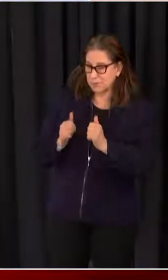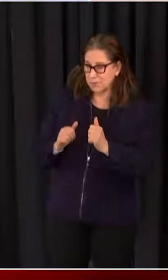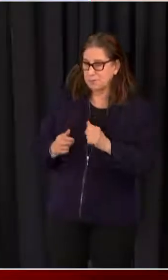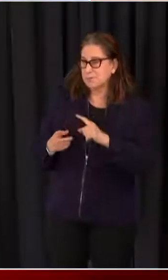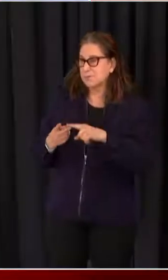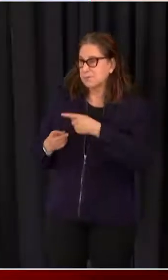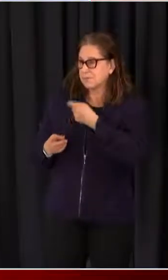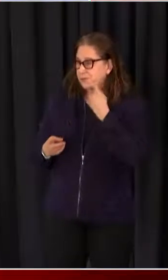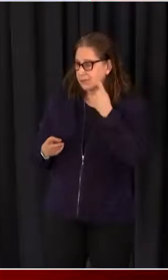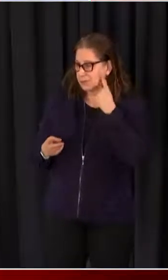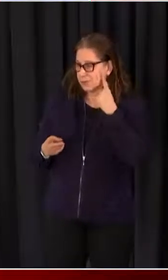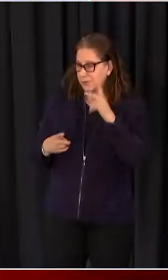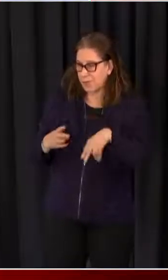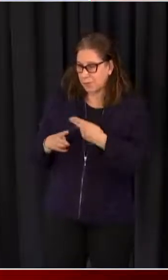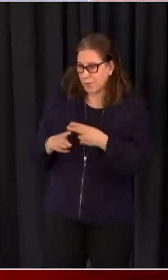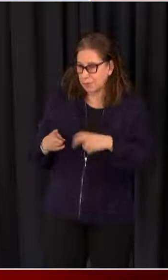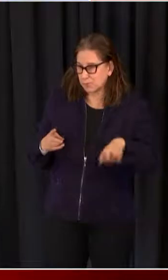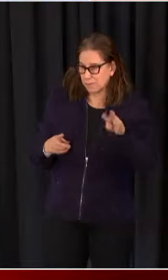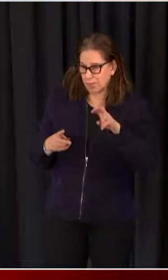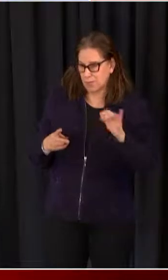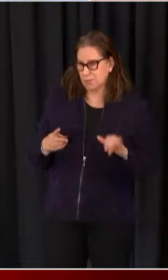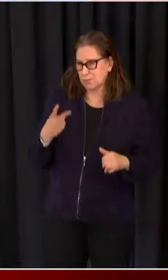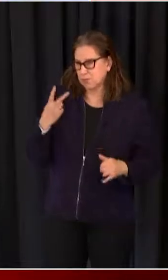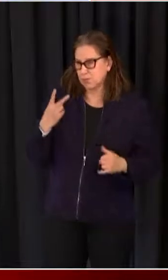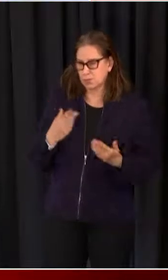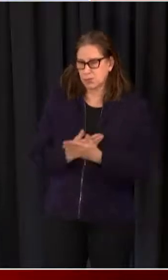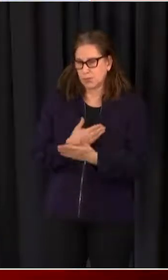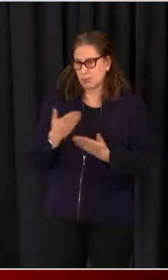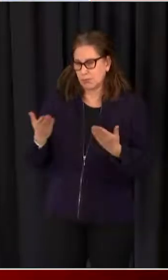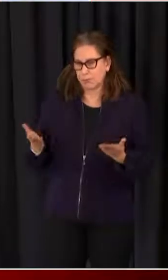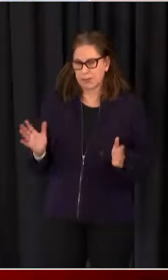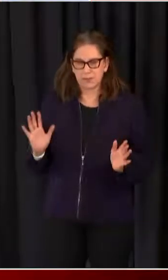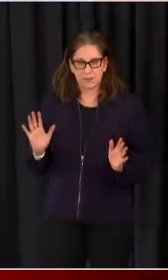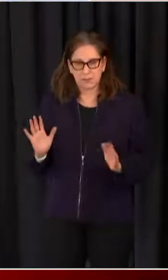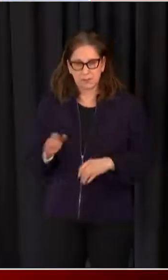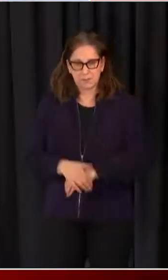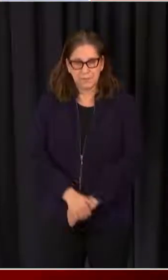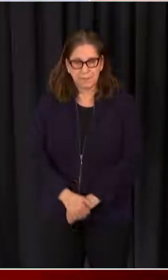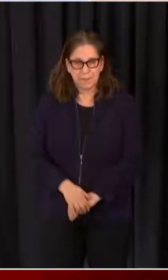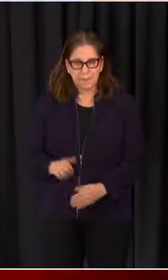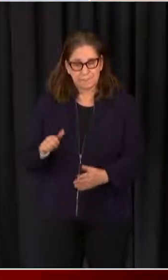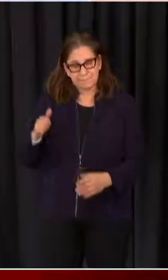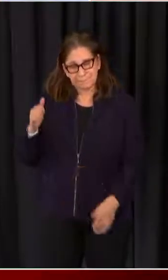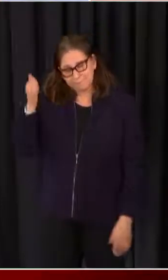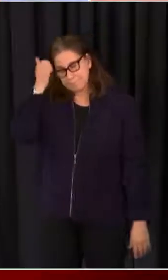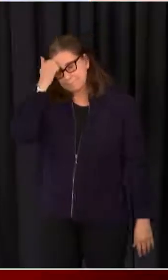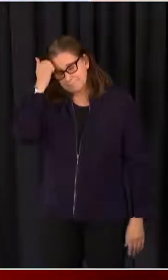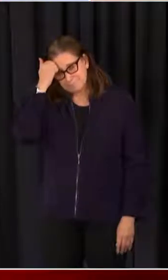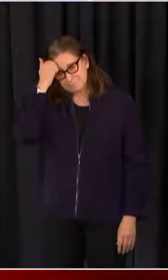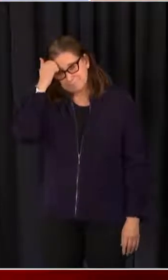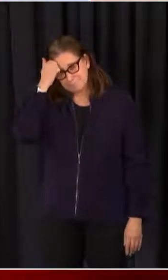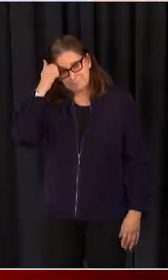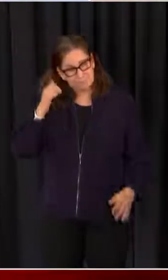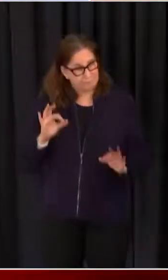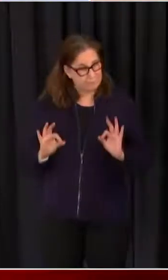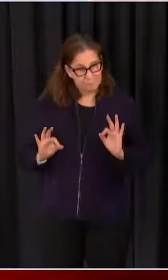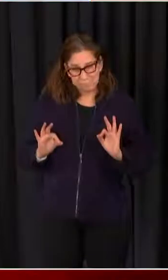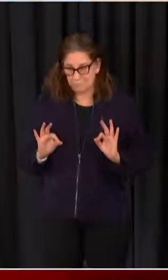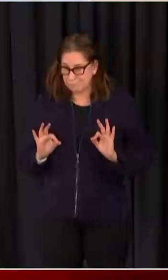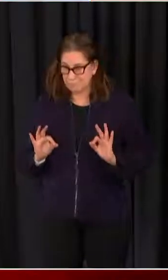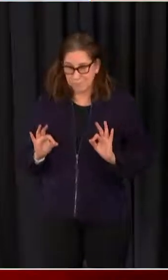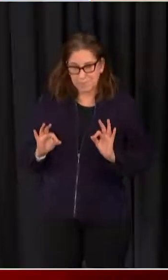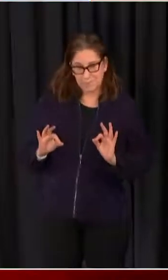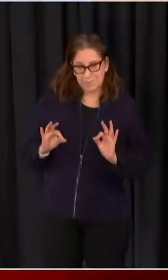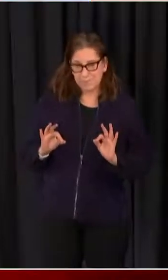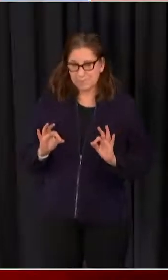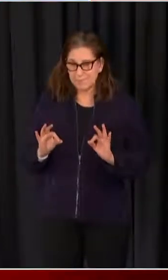travel. And so, knock on wood, that things go well. I think that we can expect